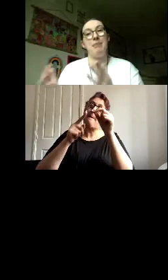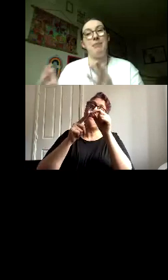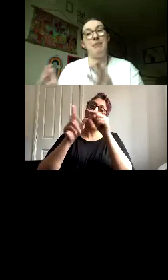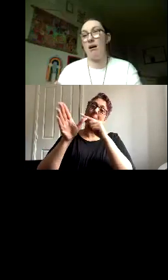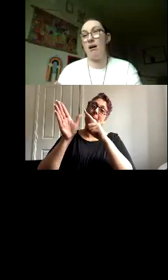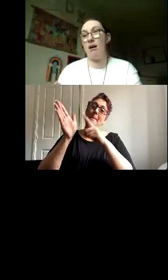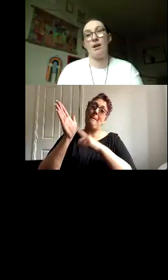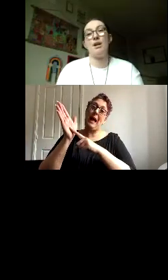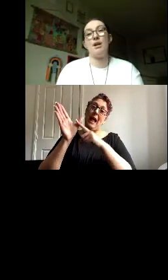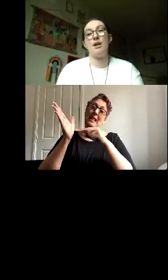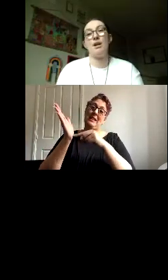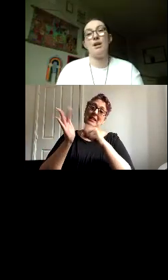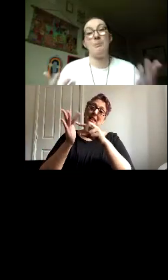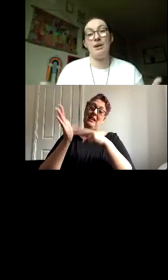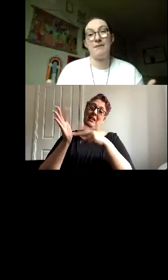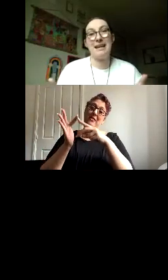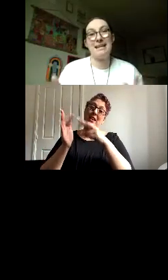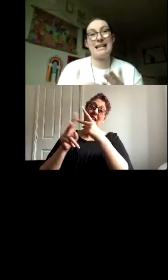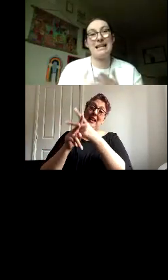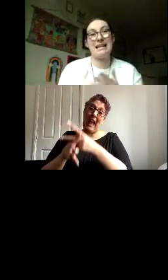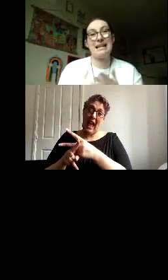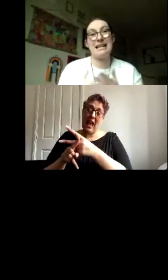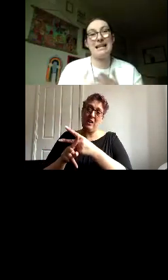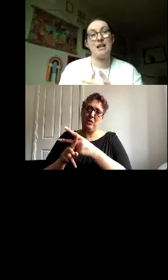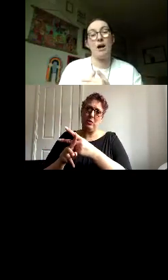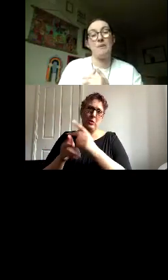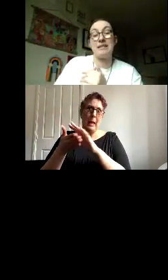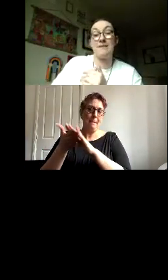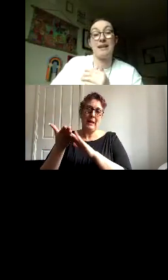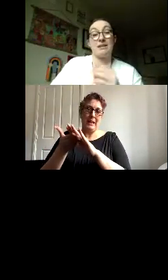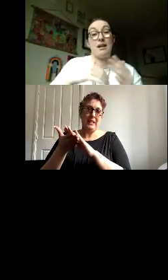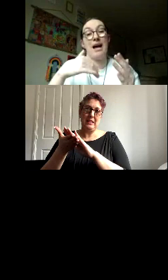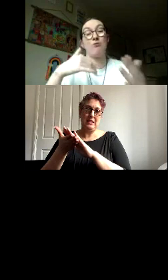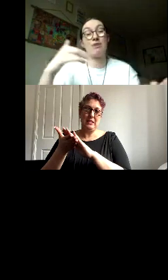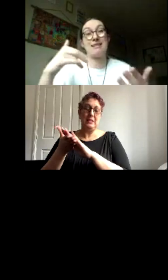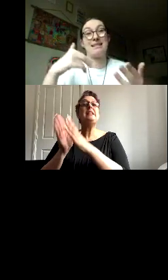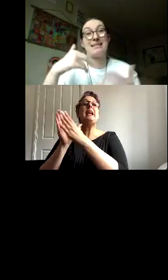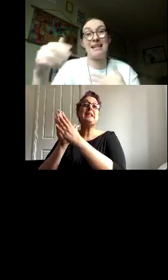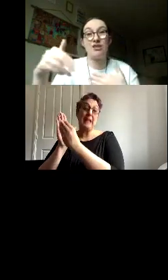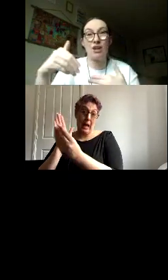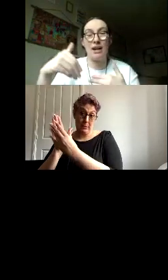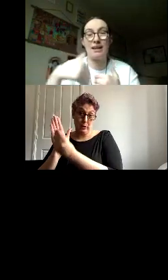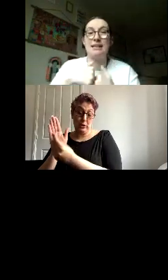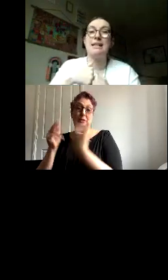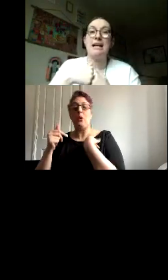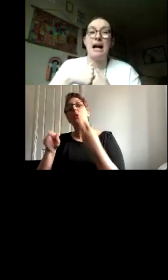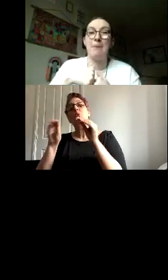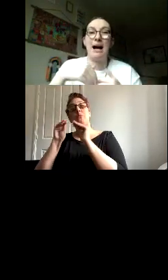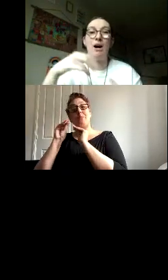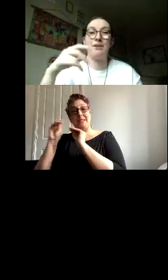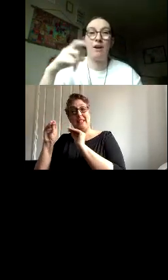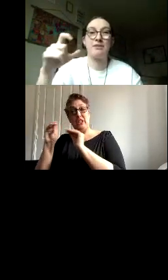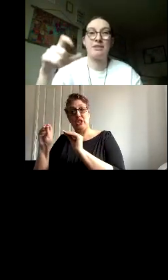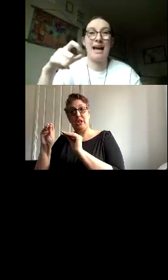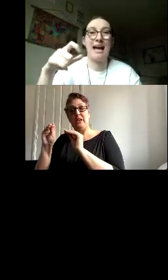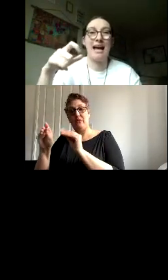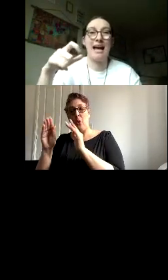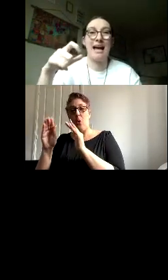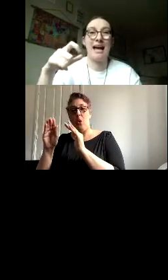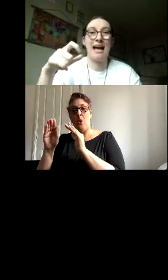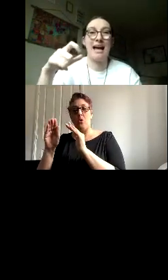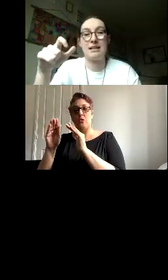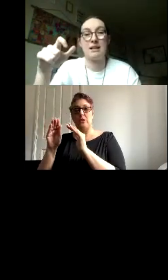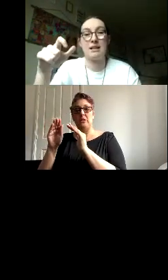are. So an example of this is I was giving some recent teaching about advanced